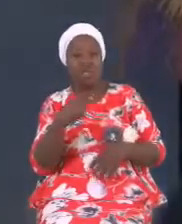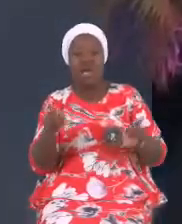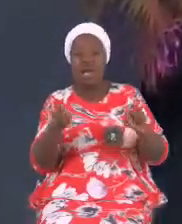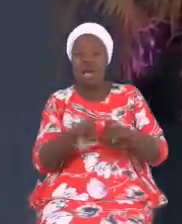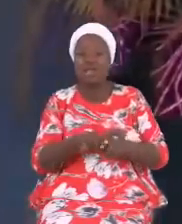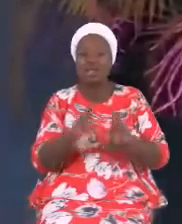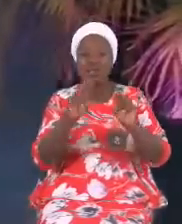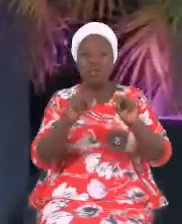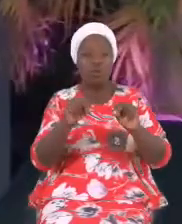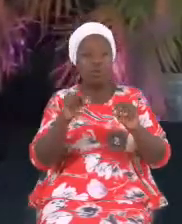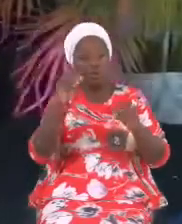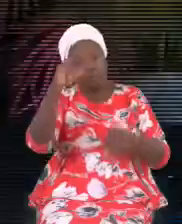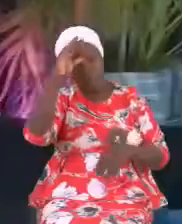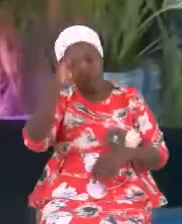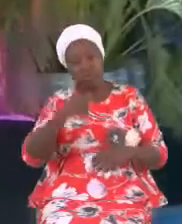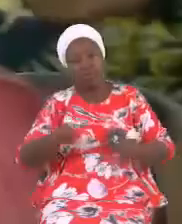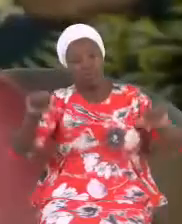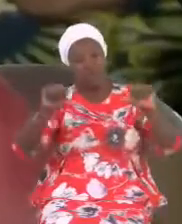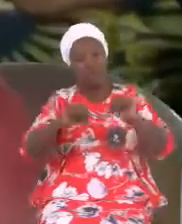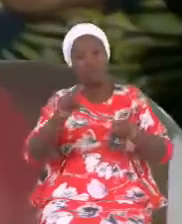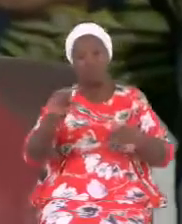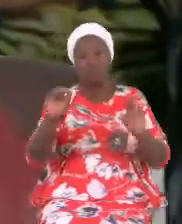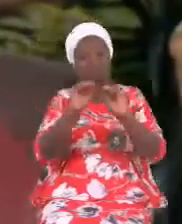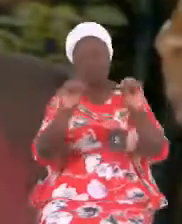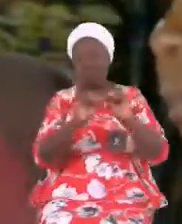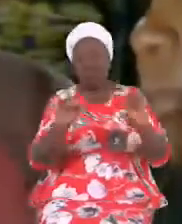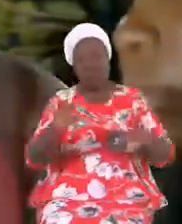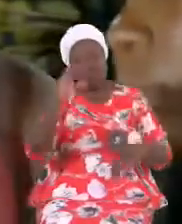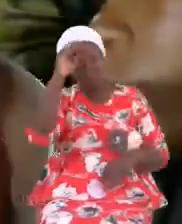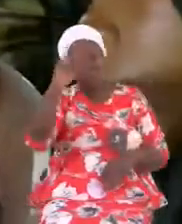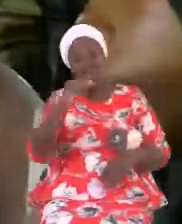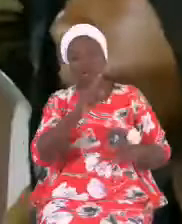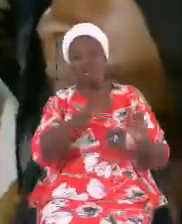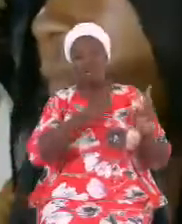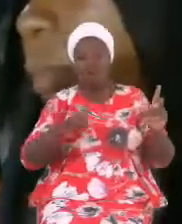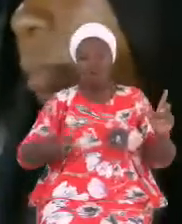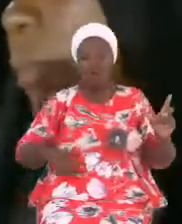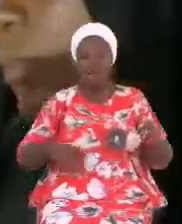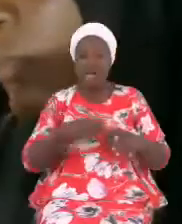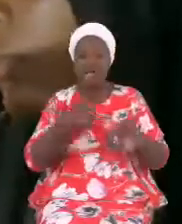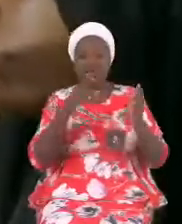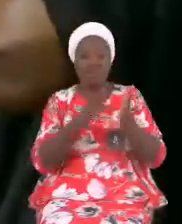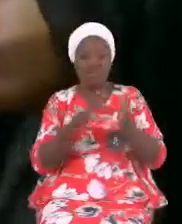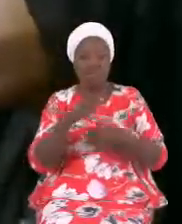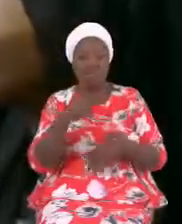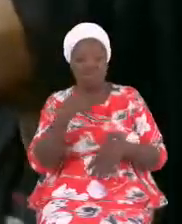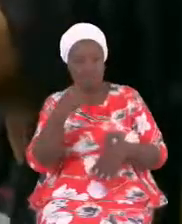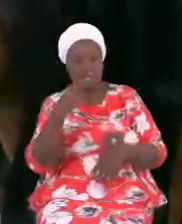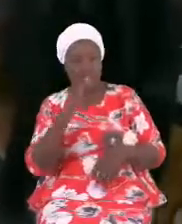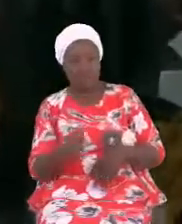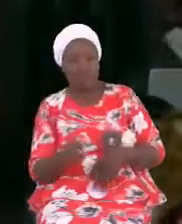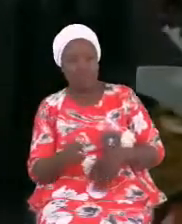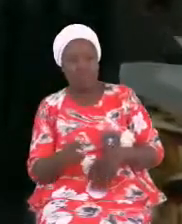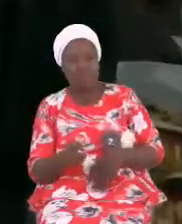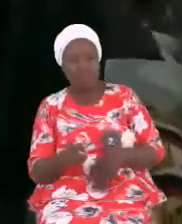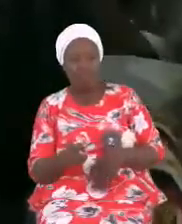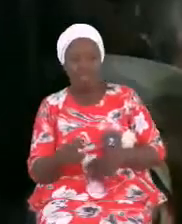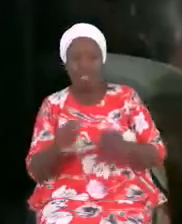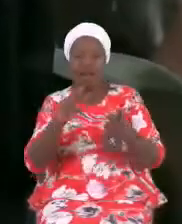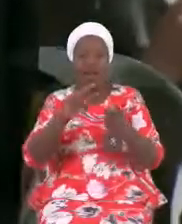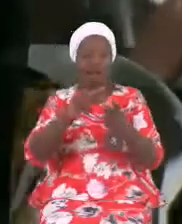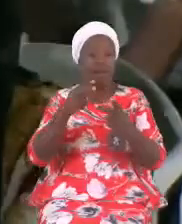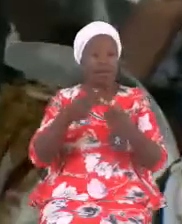man condemned you, no man, Lord." And Jesus said unto her, "Neither